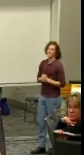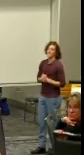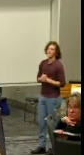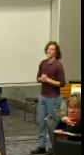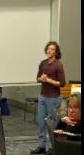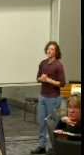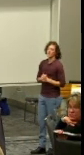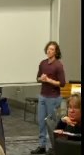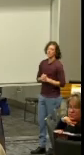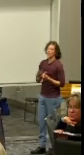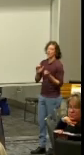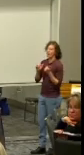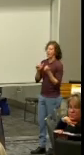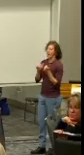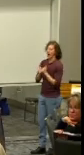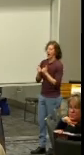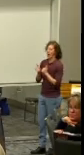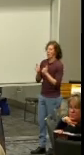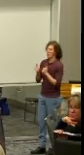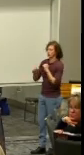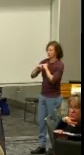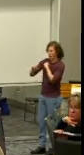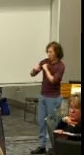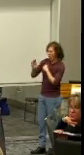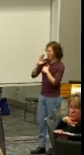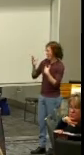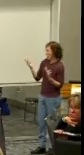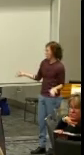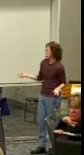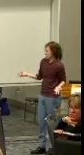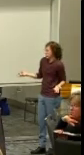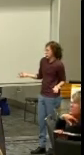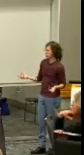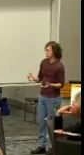about how you intend to market the community to potential